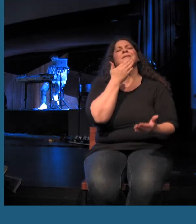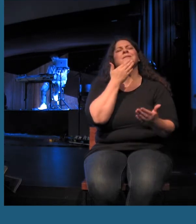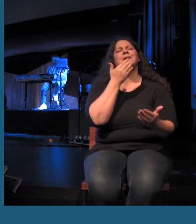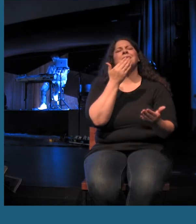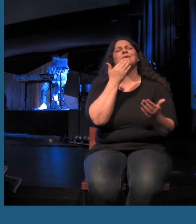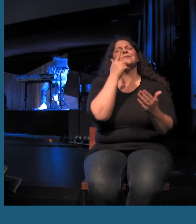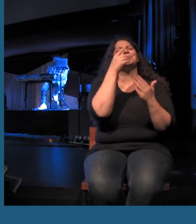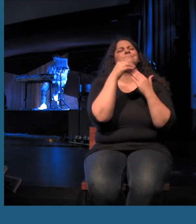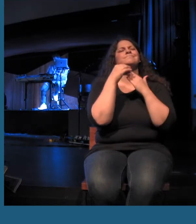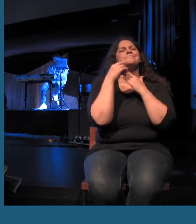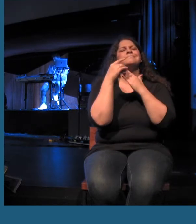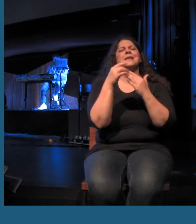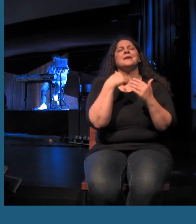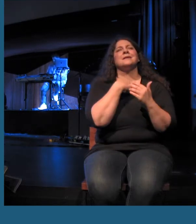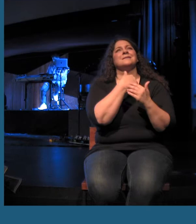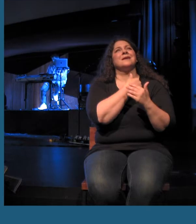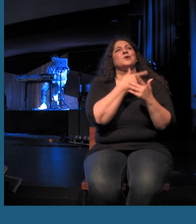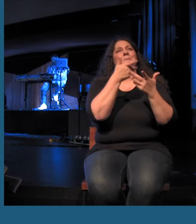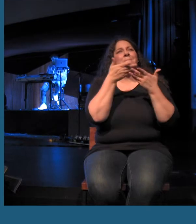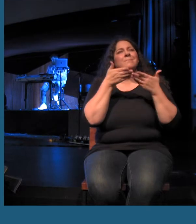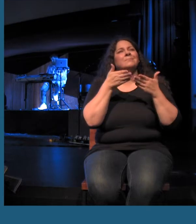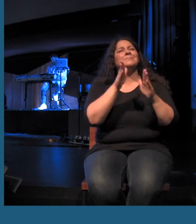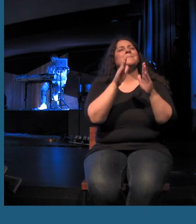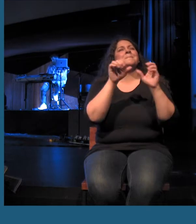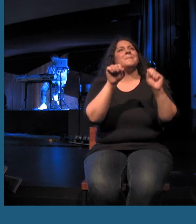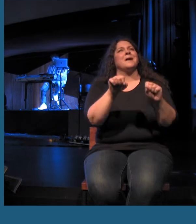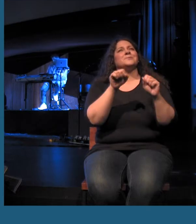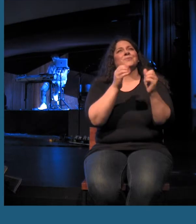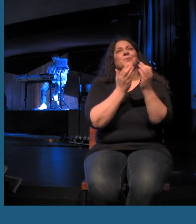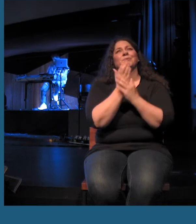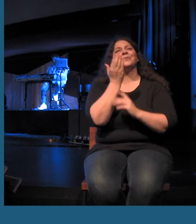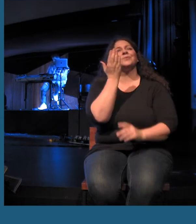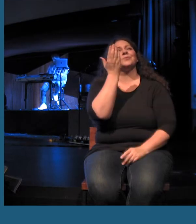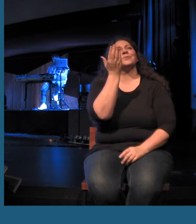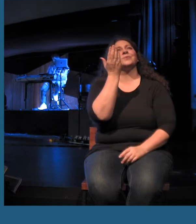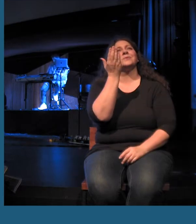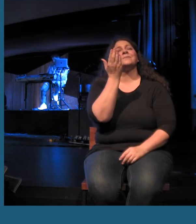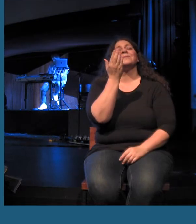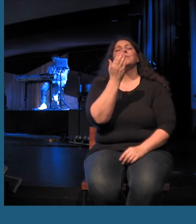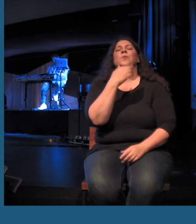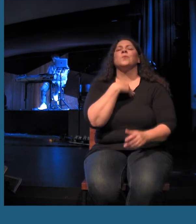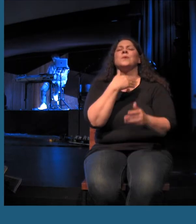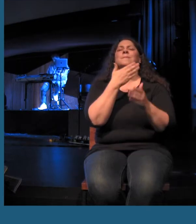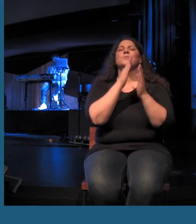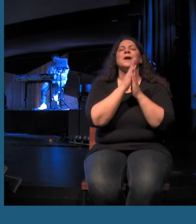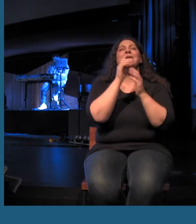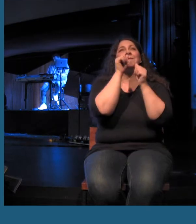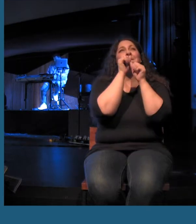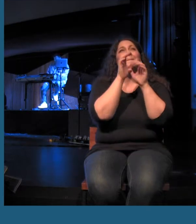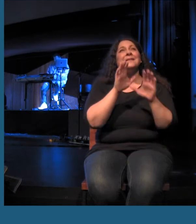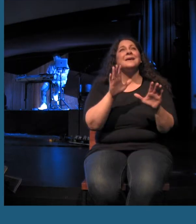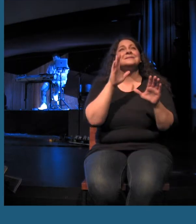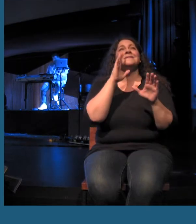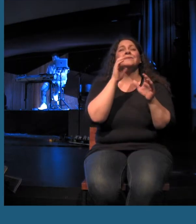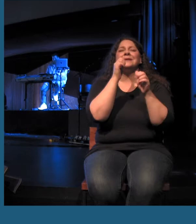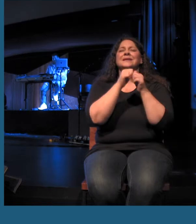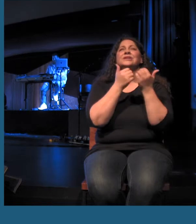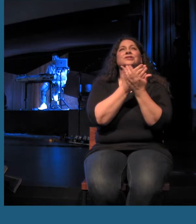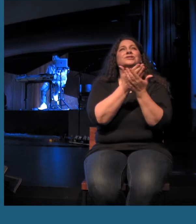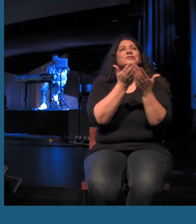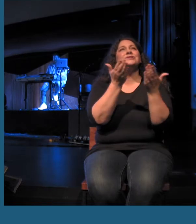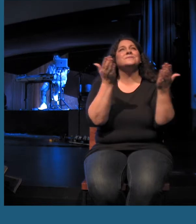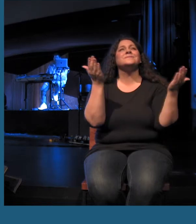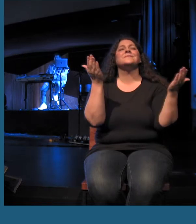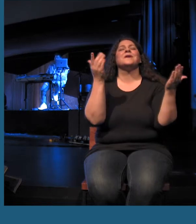those things, that you've opened the doors for us to have that possibility. And Lord Jesus, I pray a blessing over each one of the